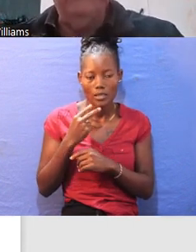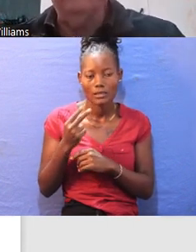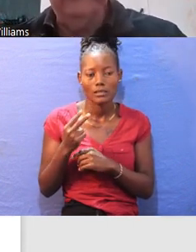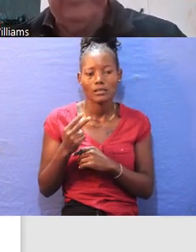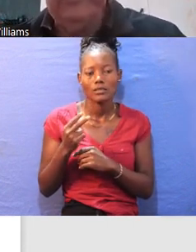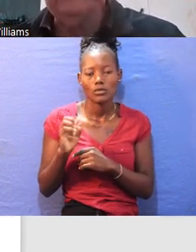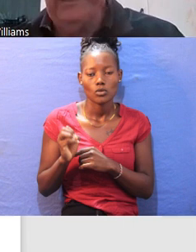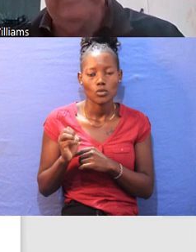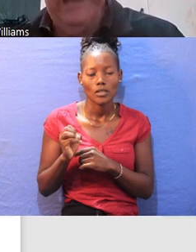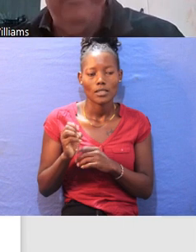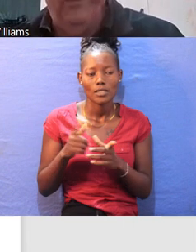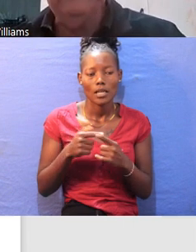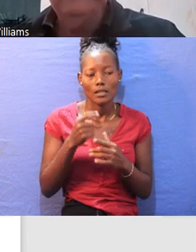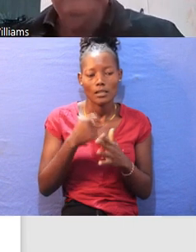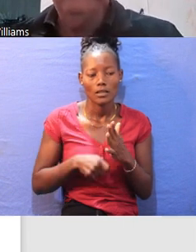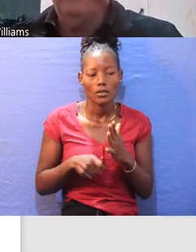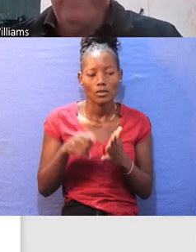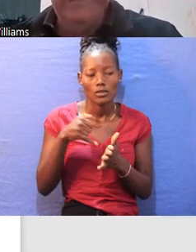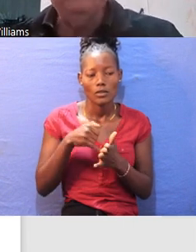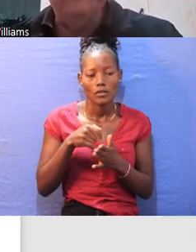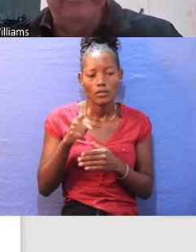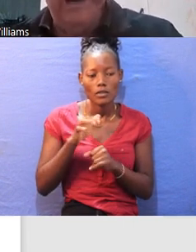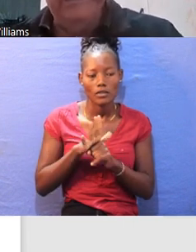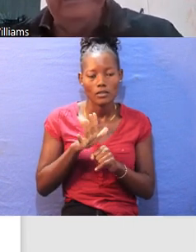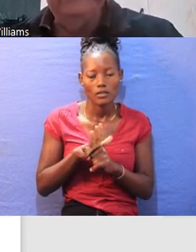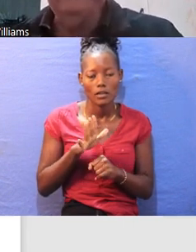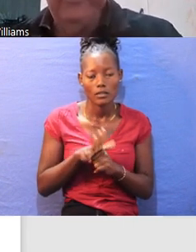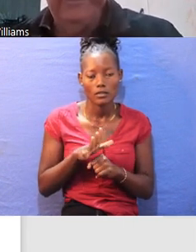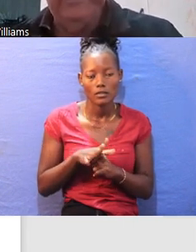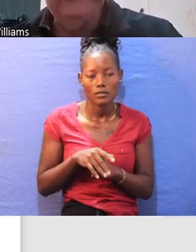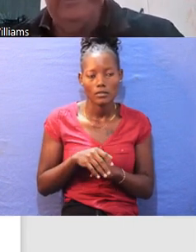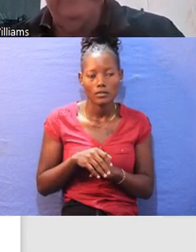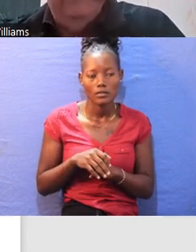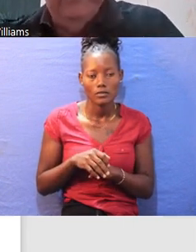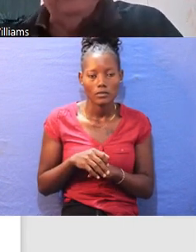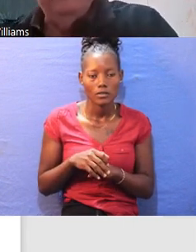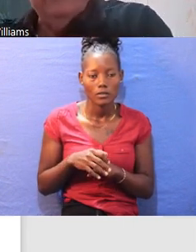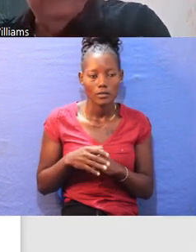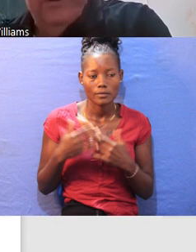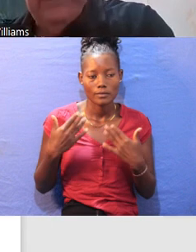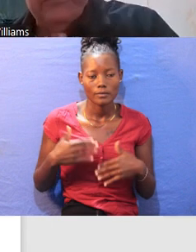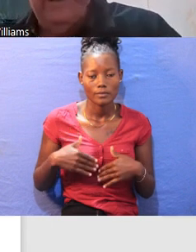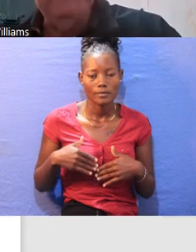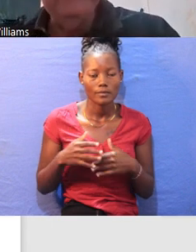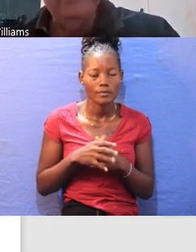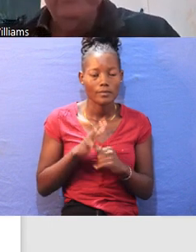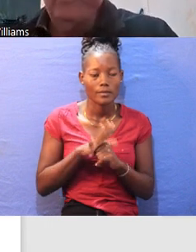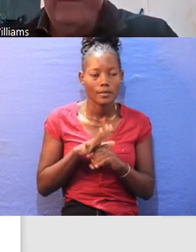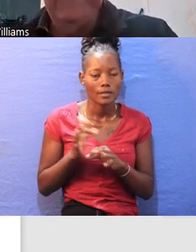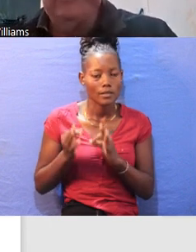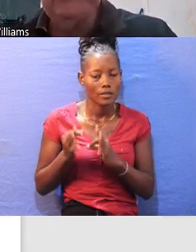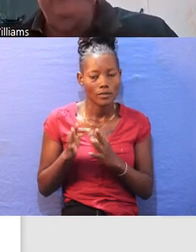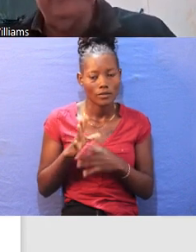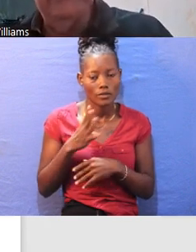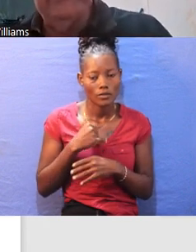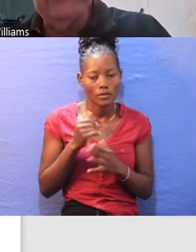involved there is extreme at that point. The demands on their body is very extreme. And if you're going to be a lifter, that's great. Or maybe